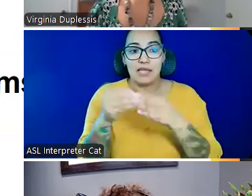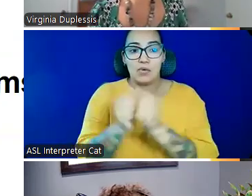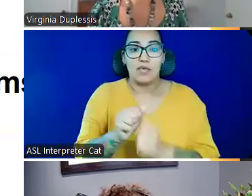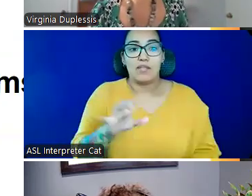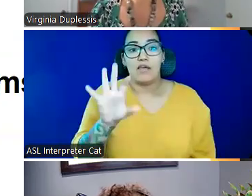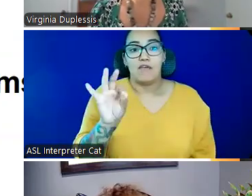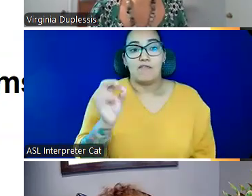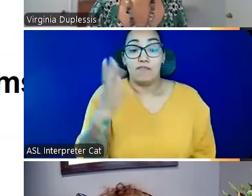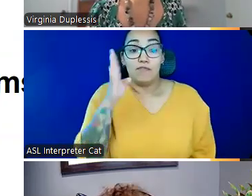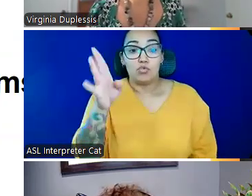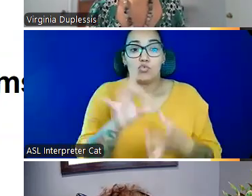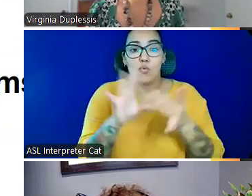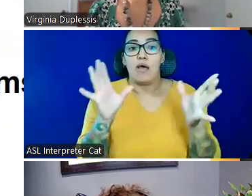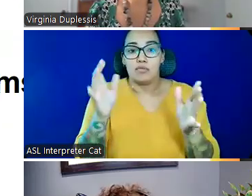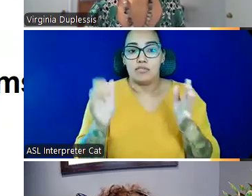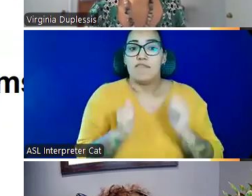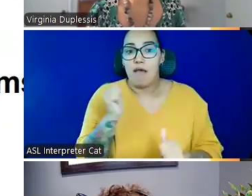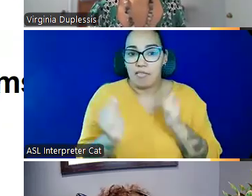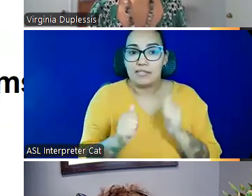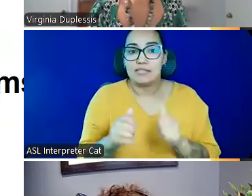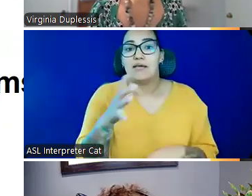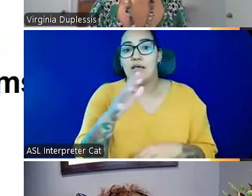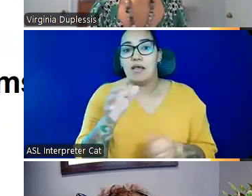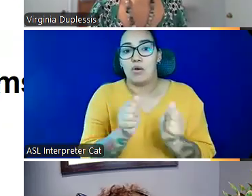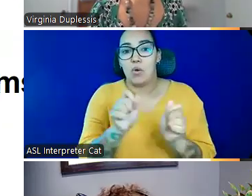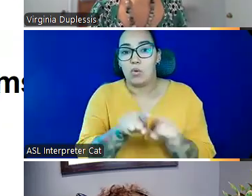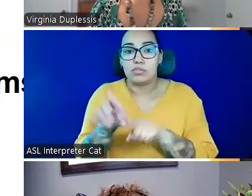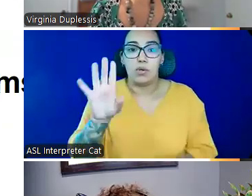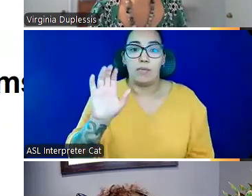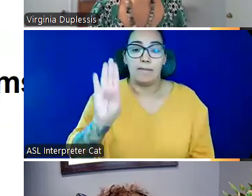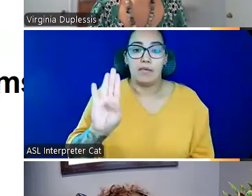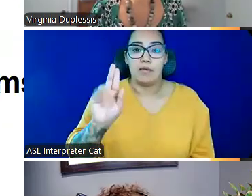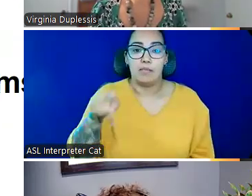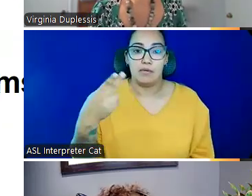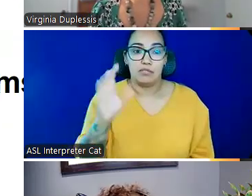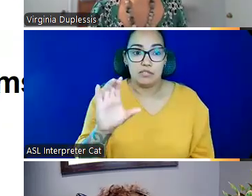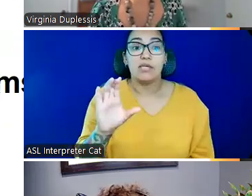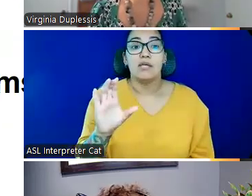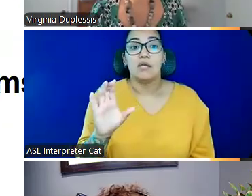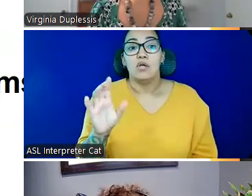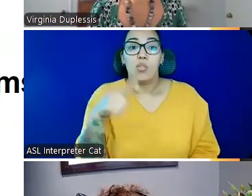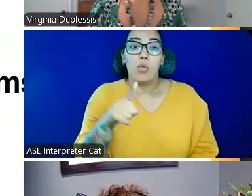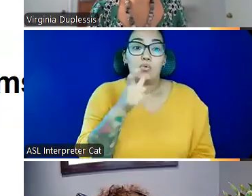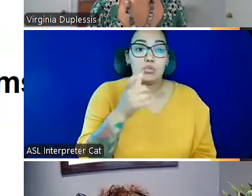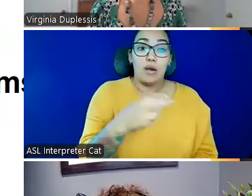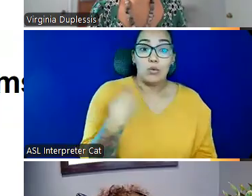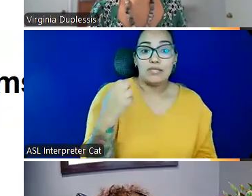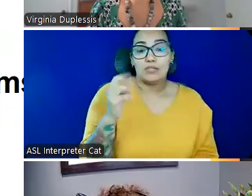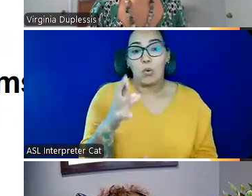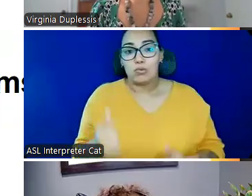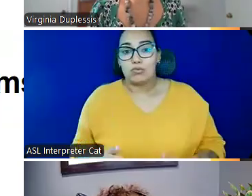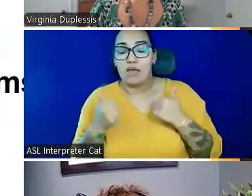and funded by HRSA's BIPIC to work with health centers to support those at risk of or surviving intimate partner